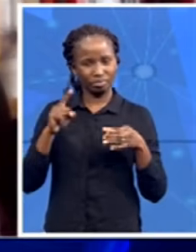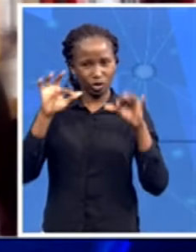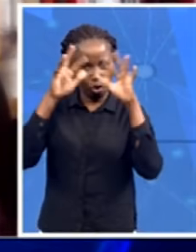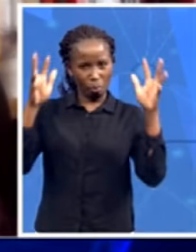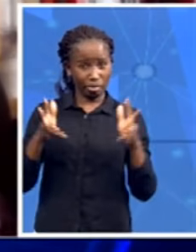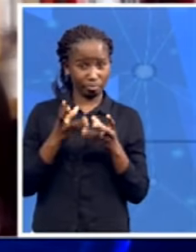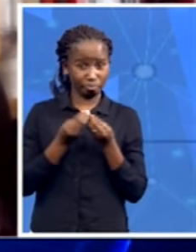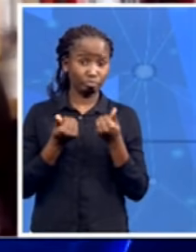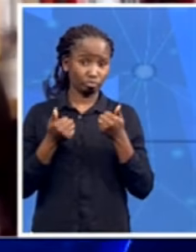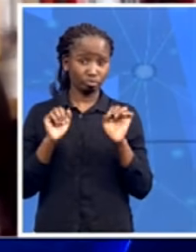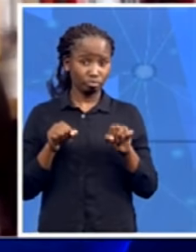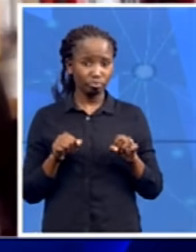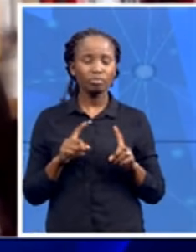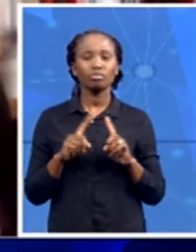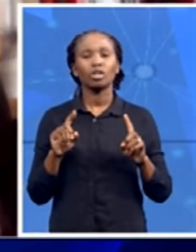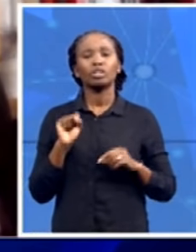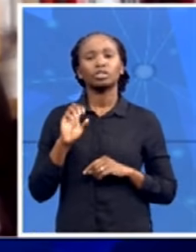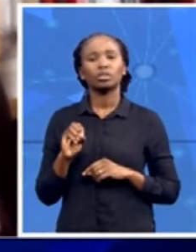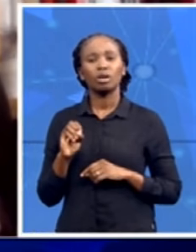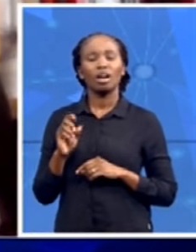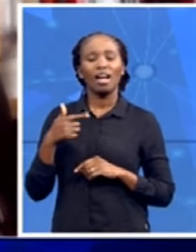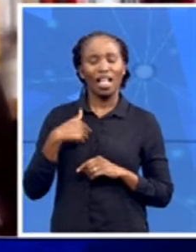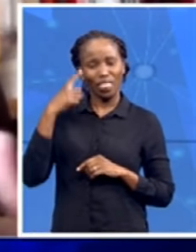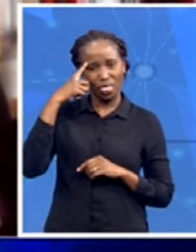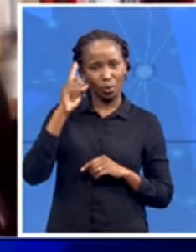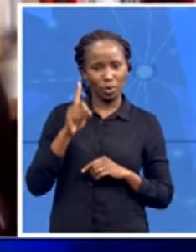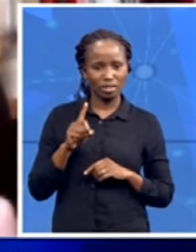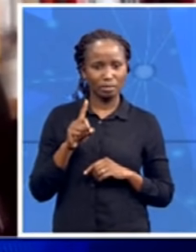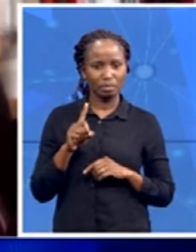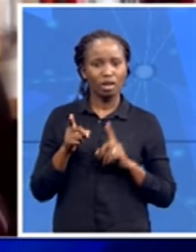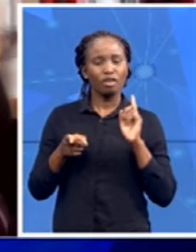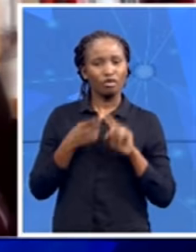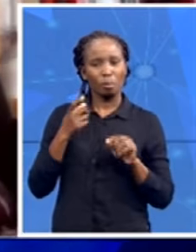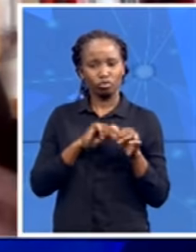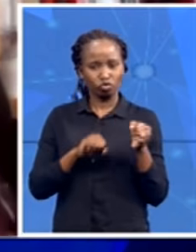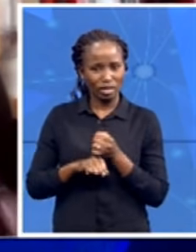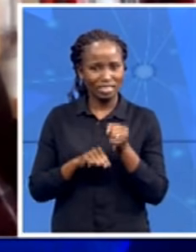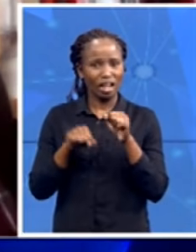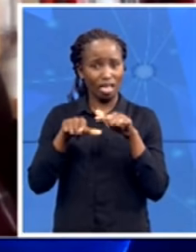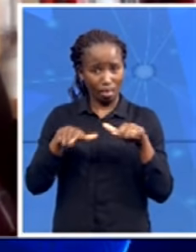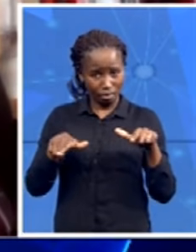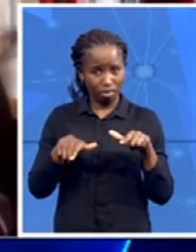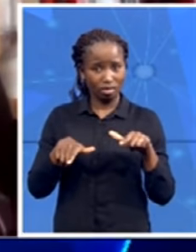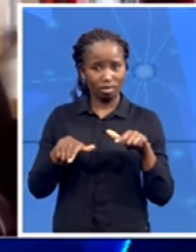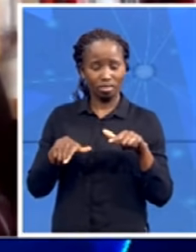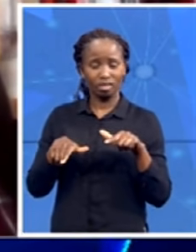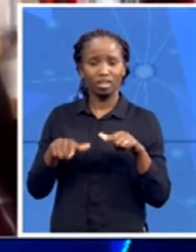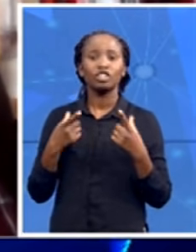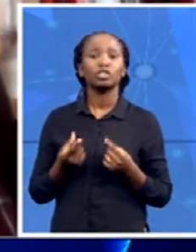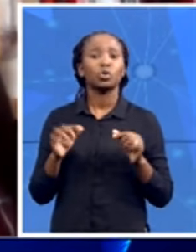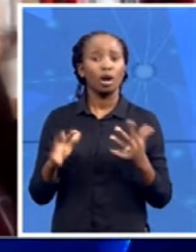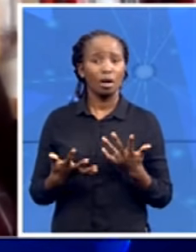think at a strategic level, in a way that does motivate other